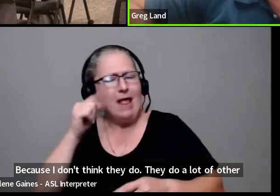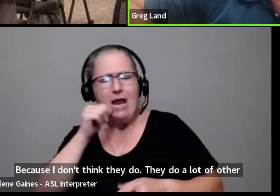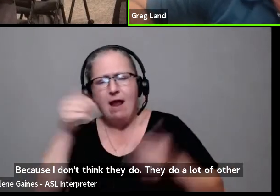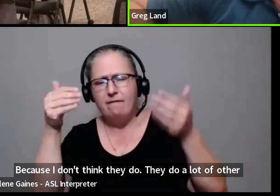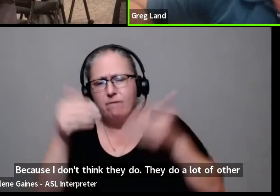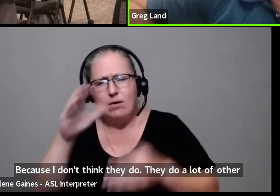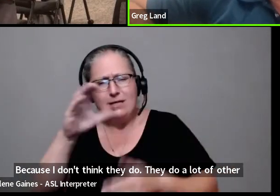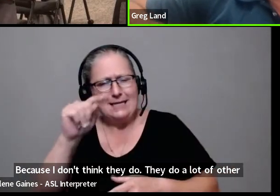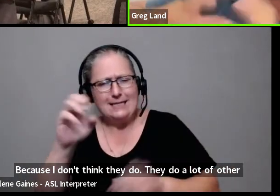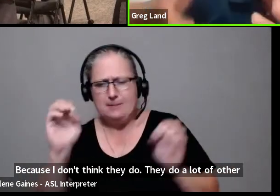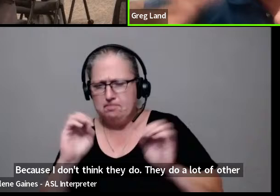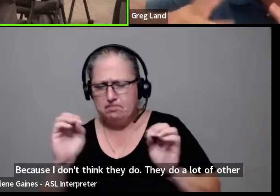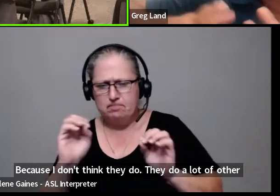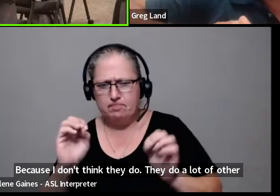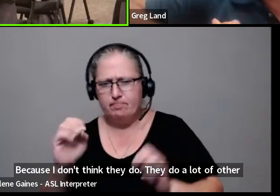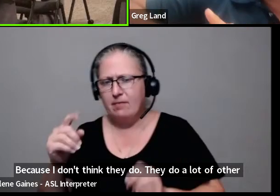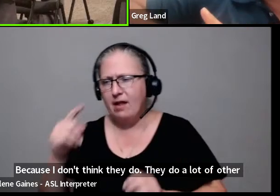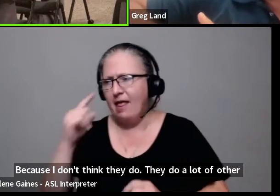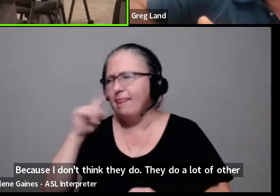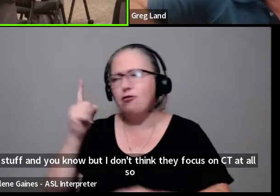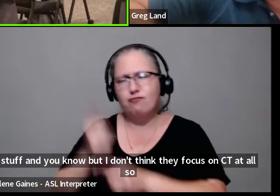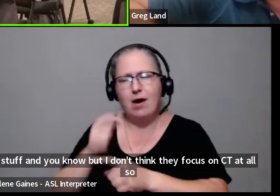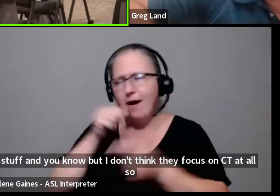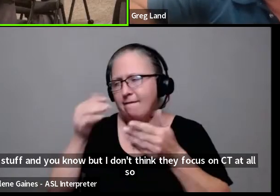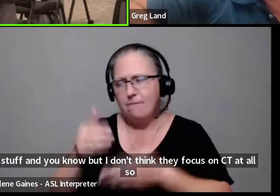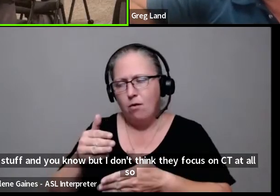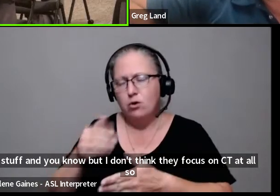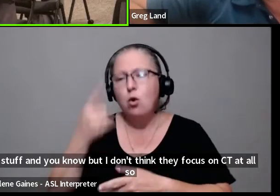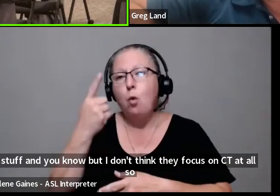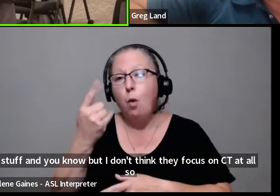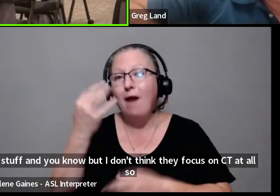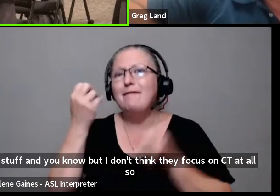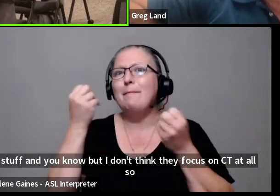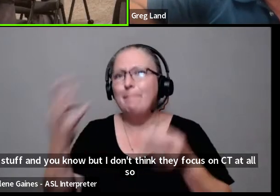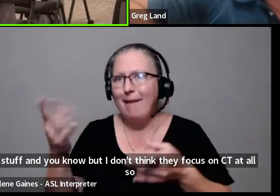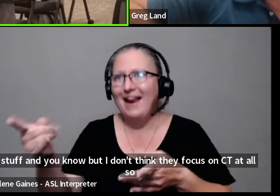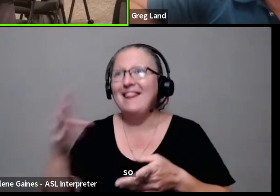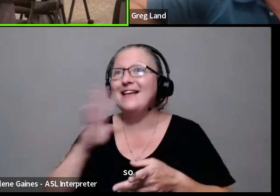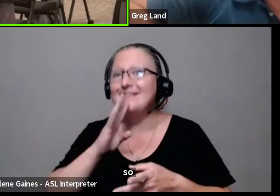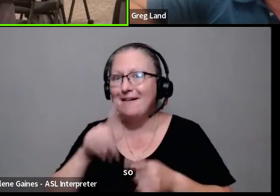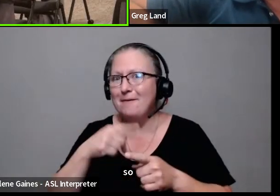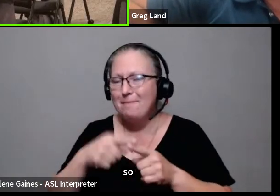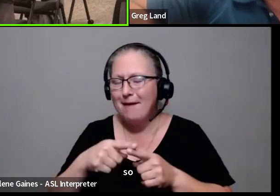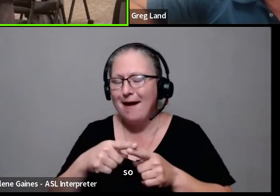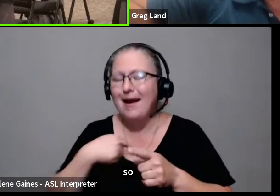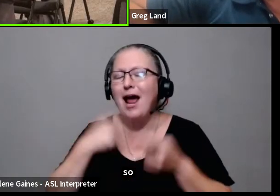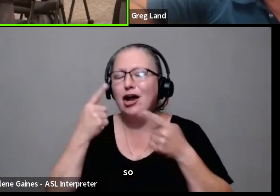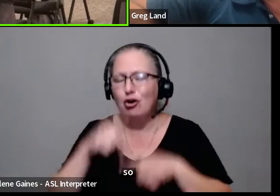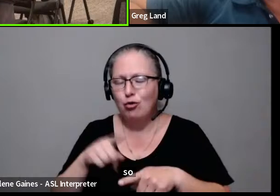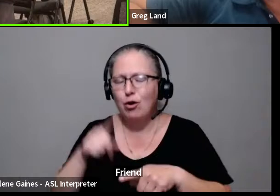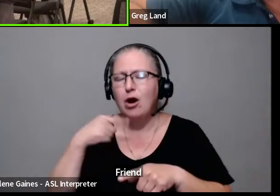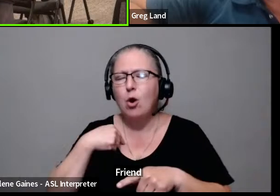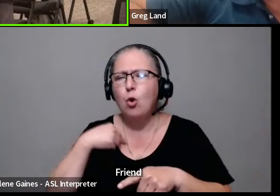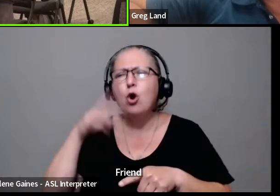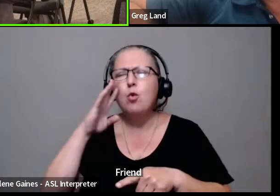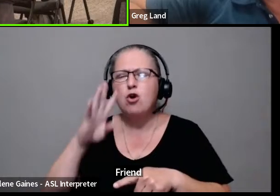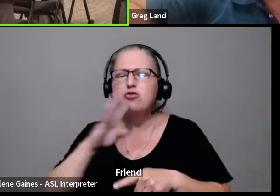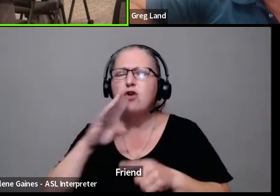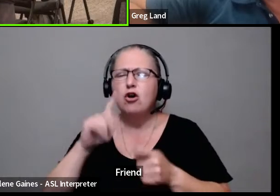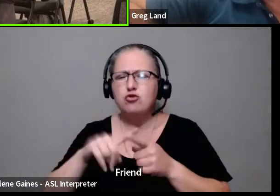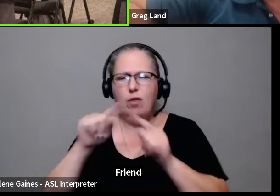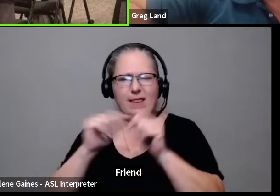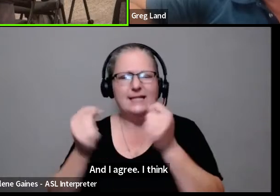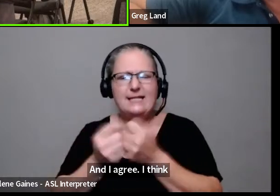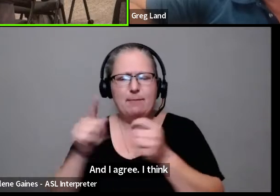on CTE at all. So I don't think it's a focus. You're right. I think it's one of many things they say. Right. And I agree. I think we'll talk to the